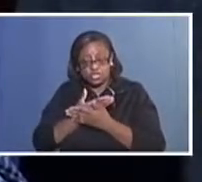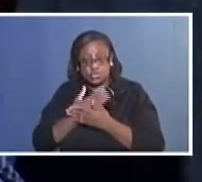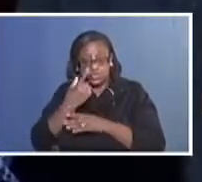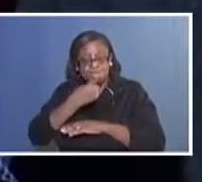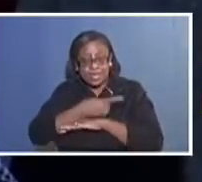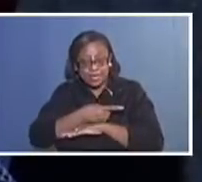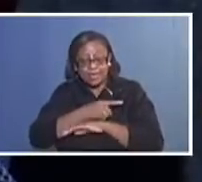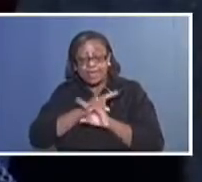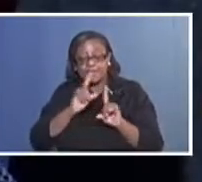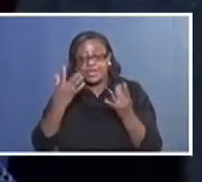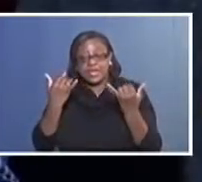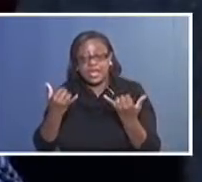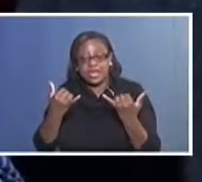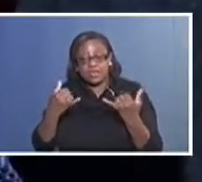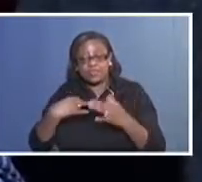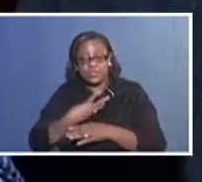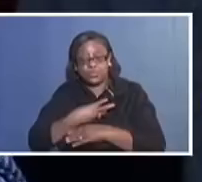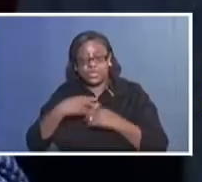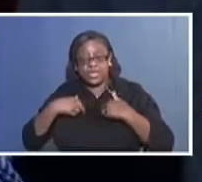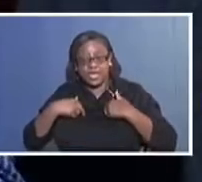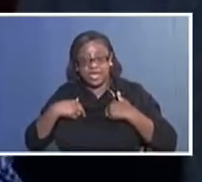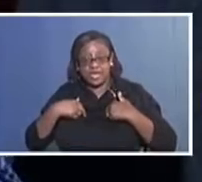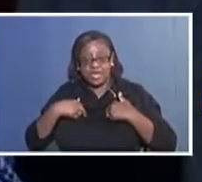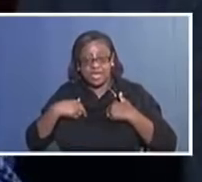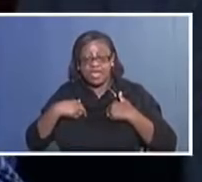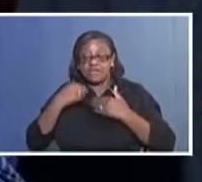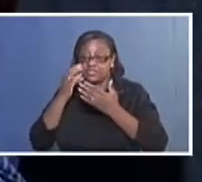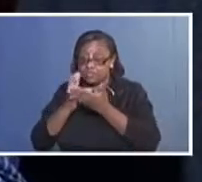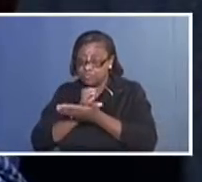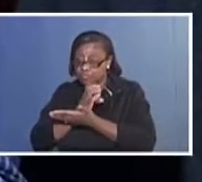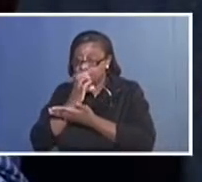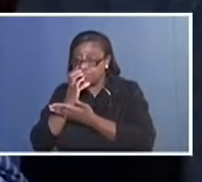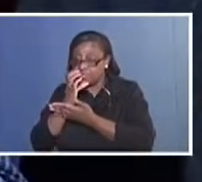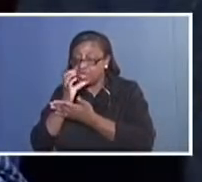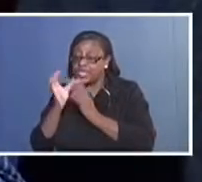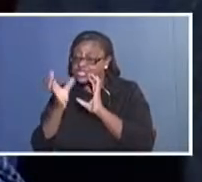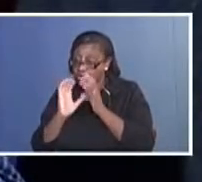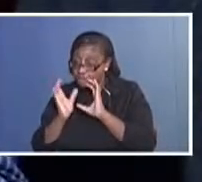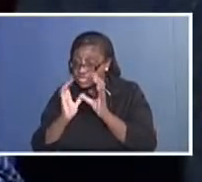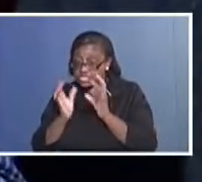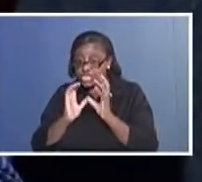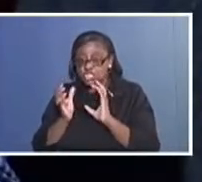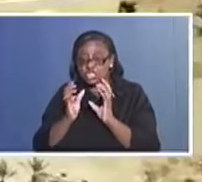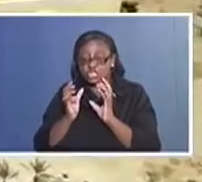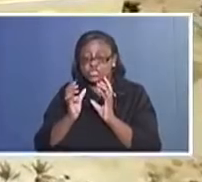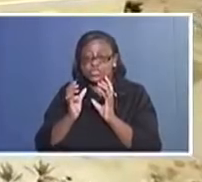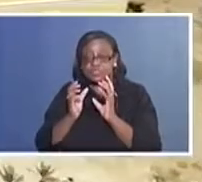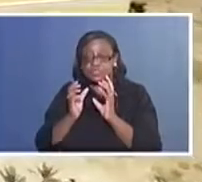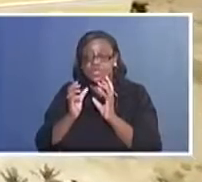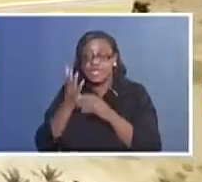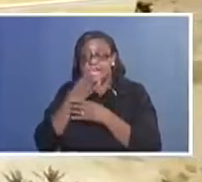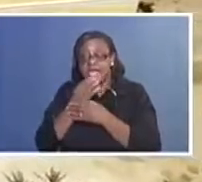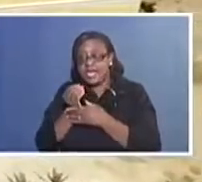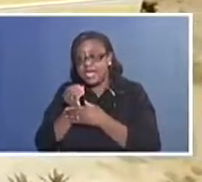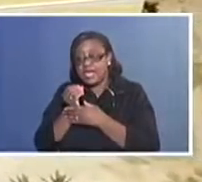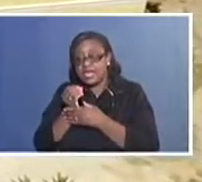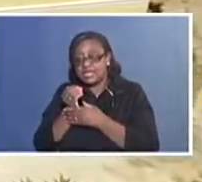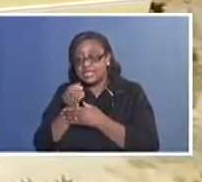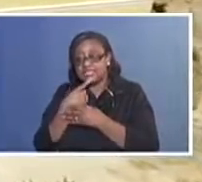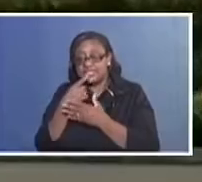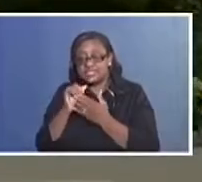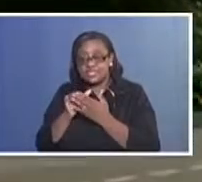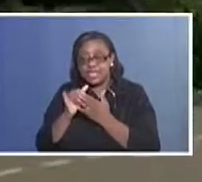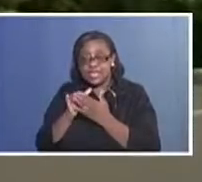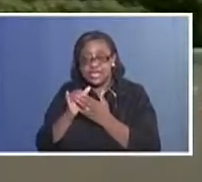we're able to now have some more civilized conversations. As for his union, the single largest bargaining agent